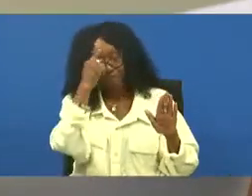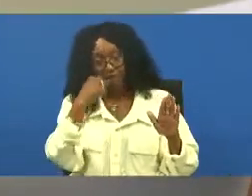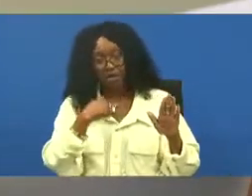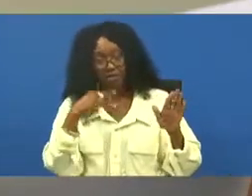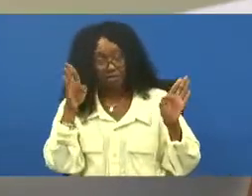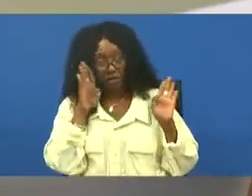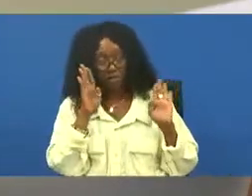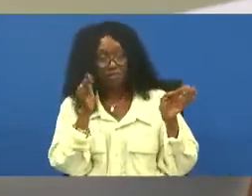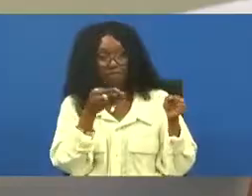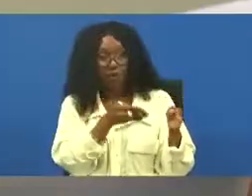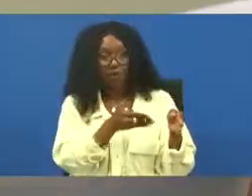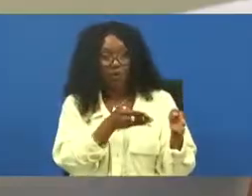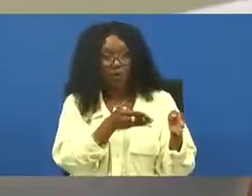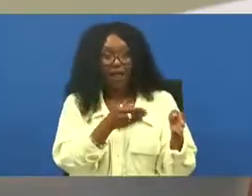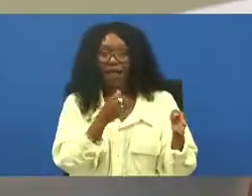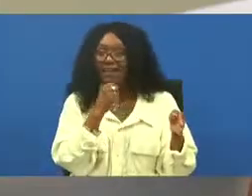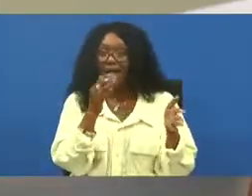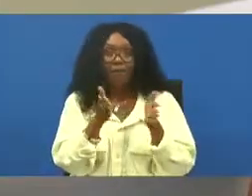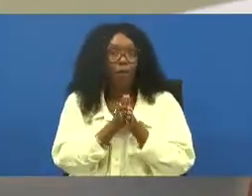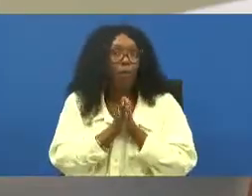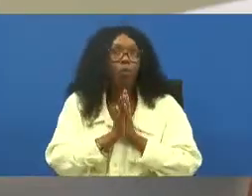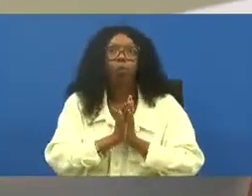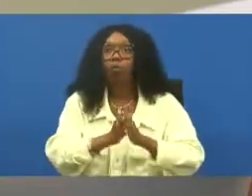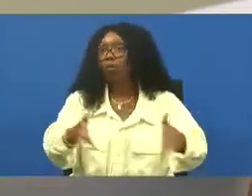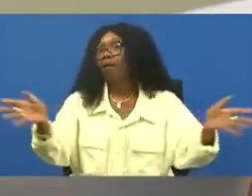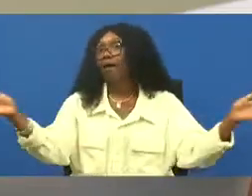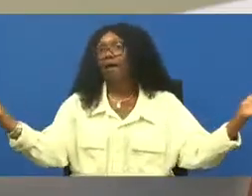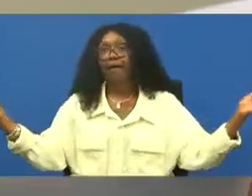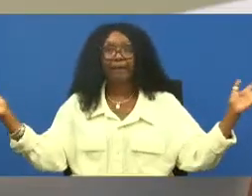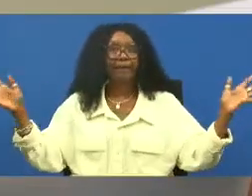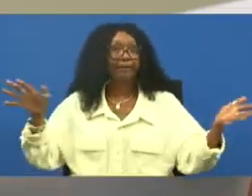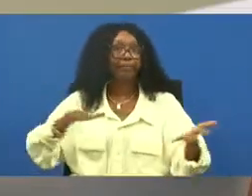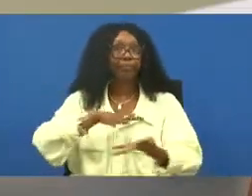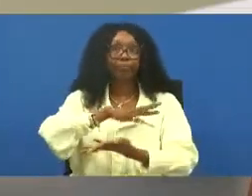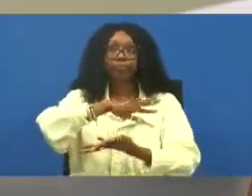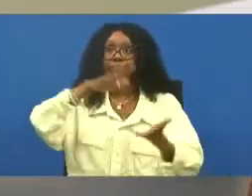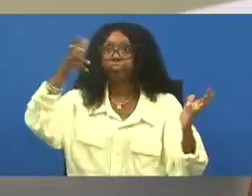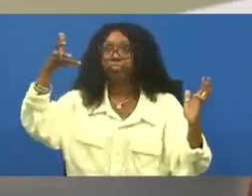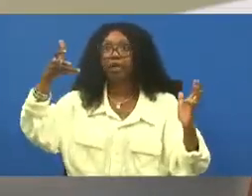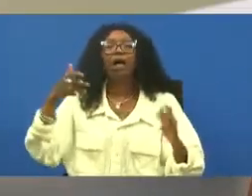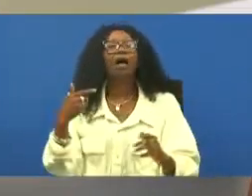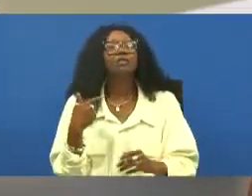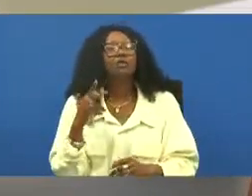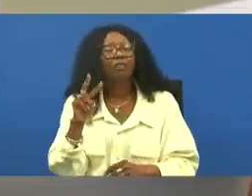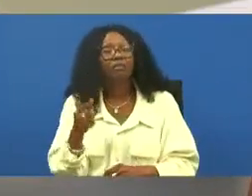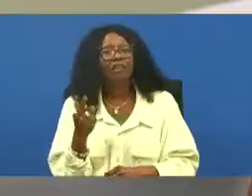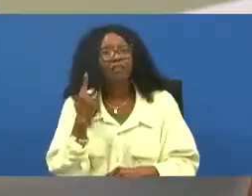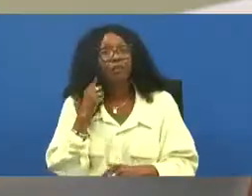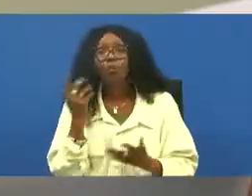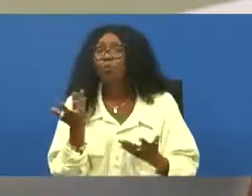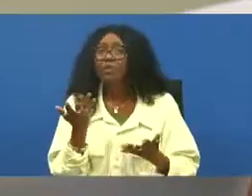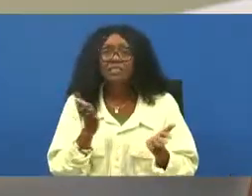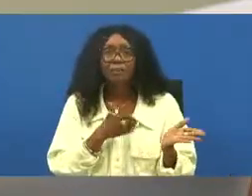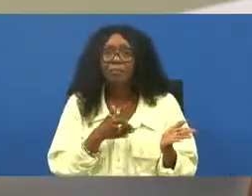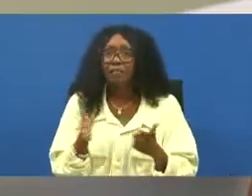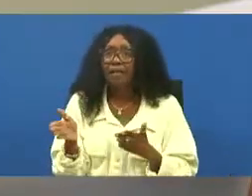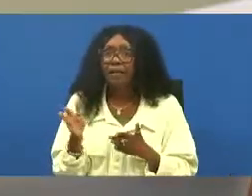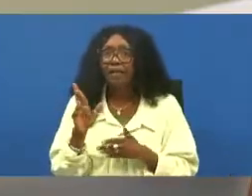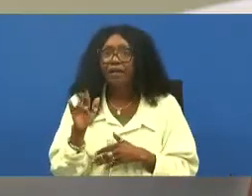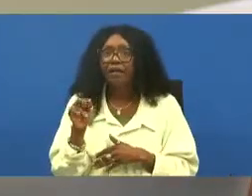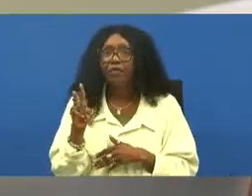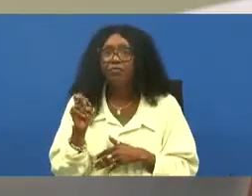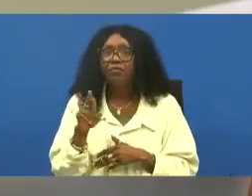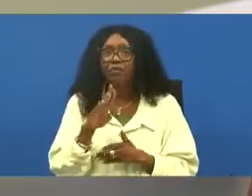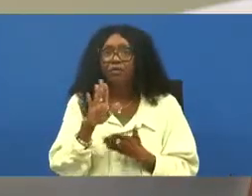on and not have to be so widespread. The second thing we heard was, what is the plan for the River Center? What is the plan